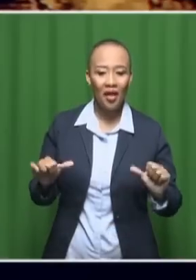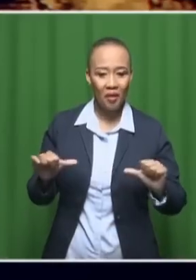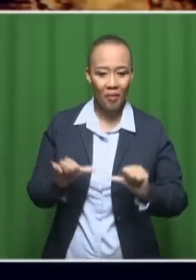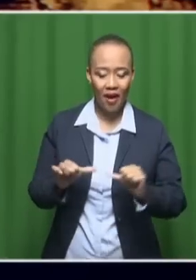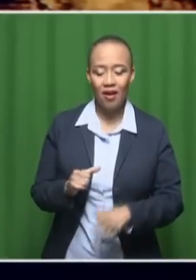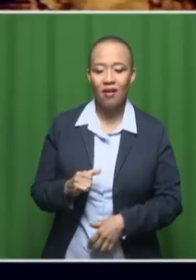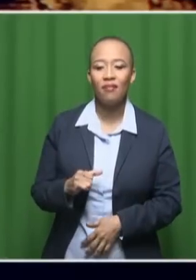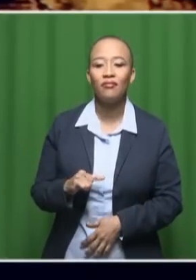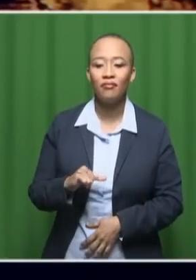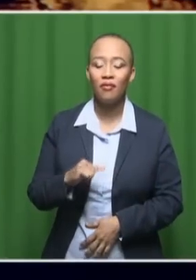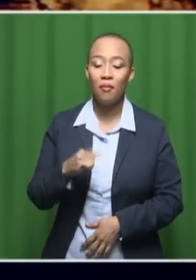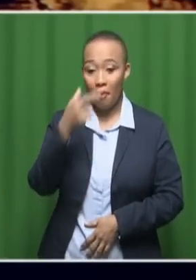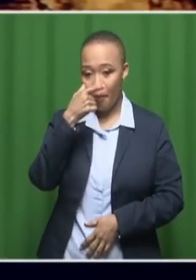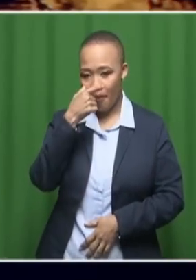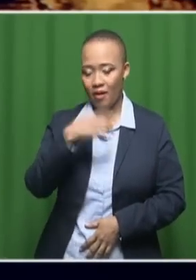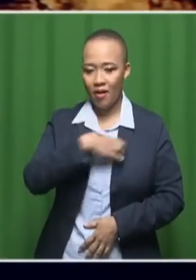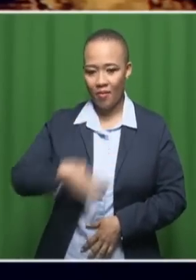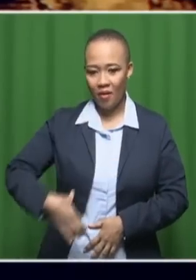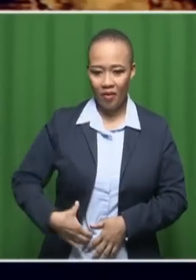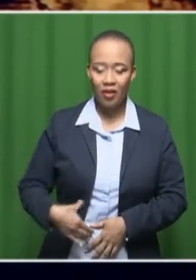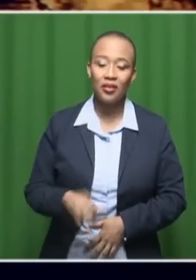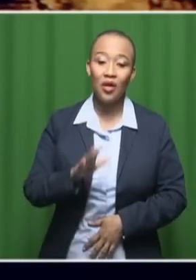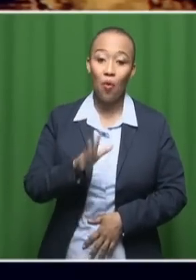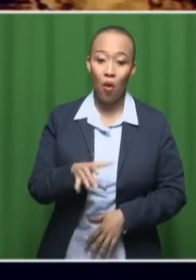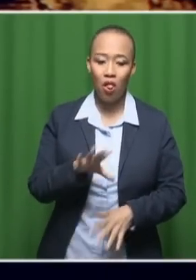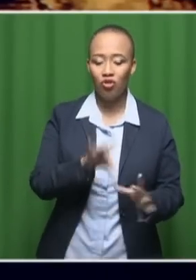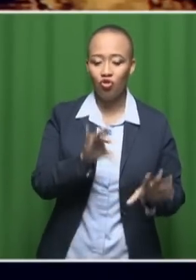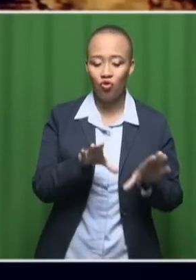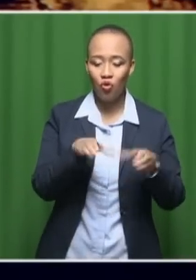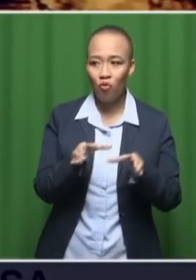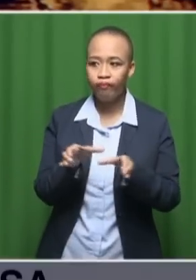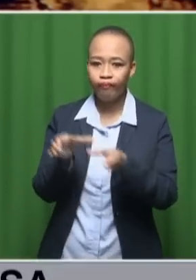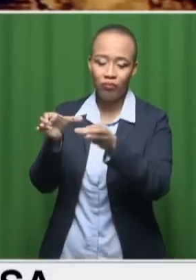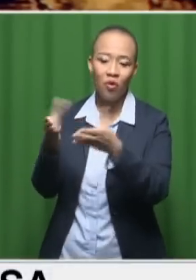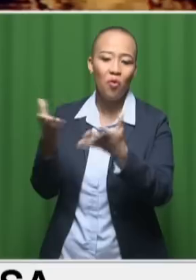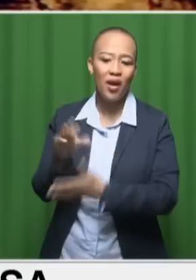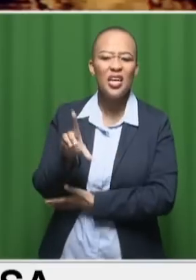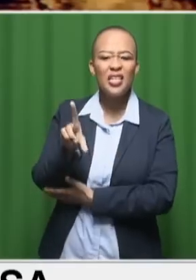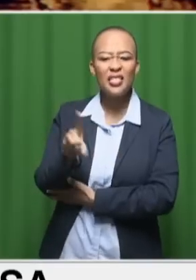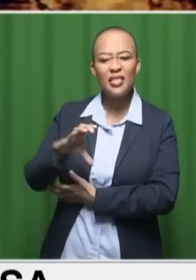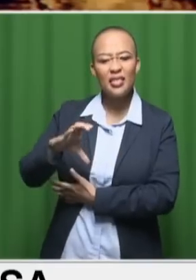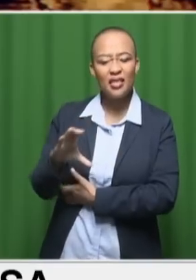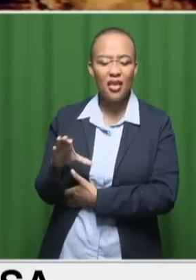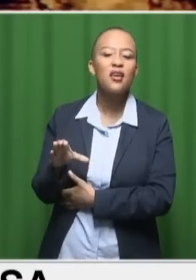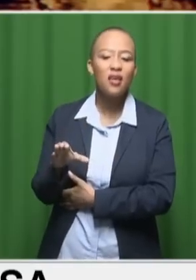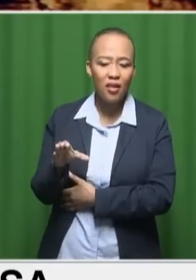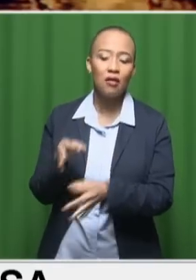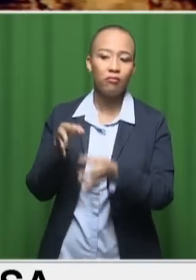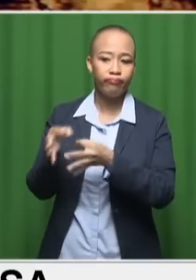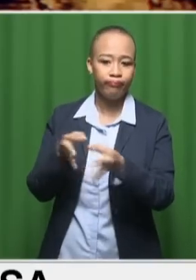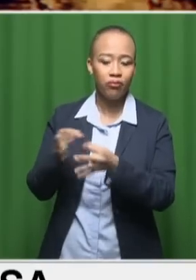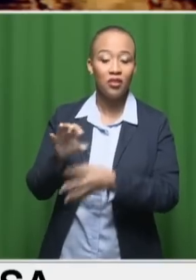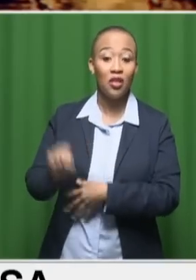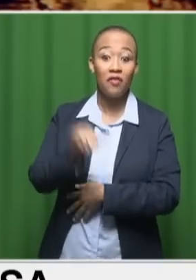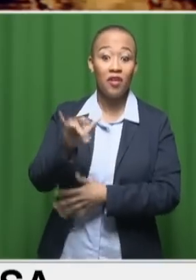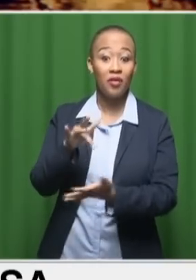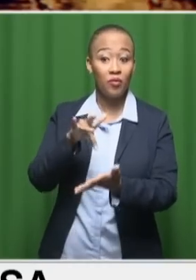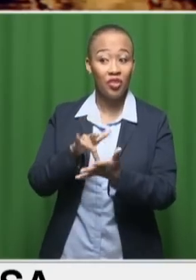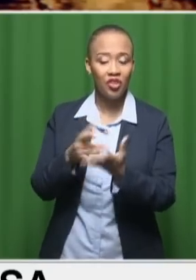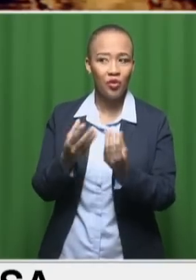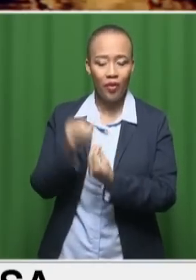President Cyril Ramaphosa is yet to appoint an envoy to Washington to explain South Africa's position with Russia. Now,